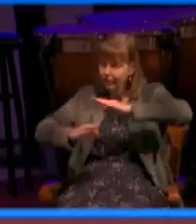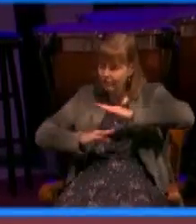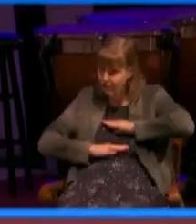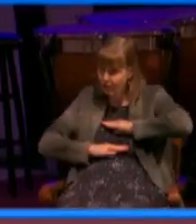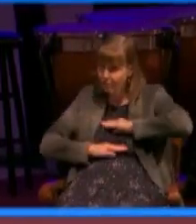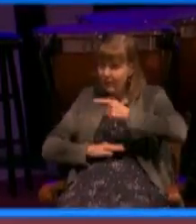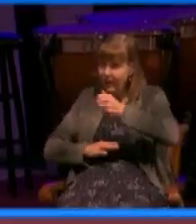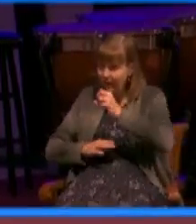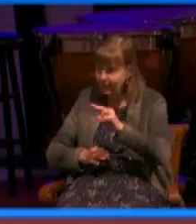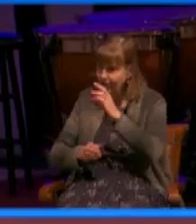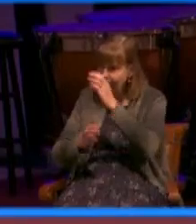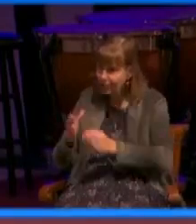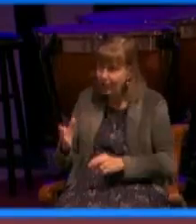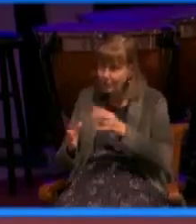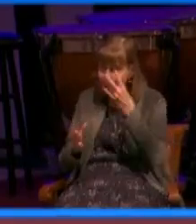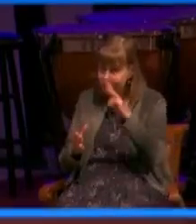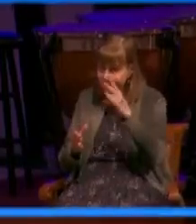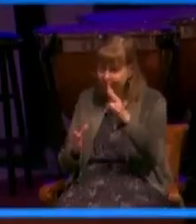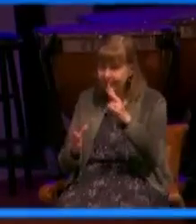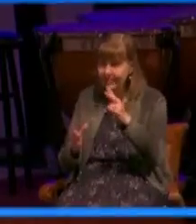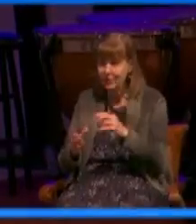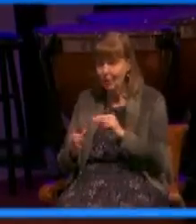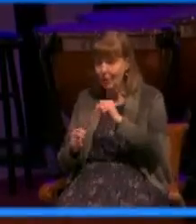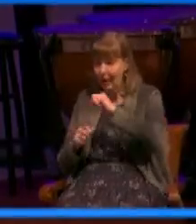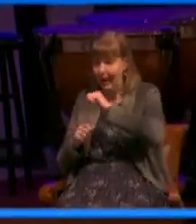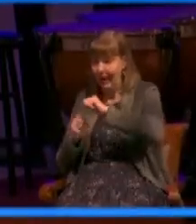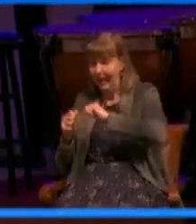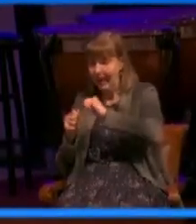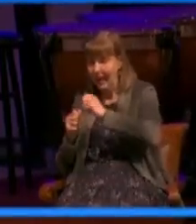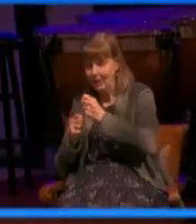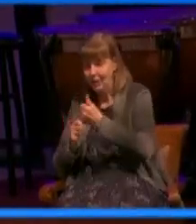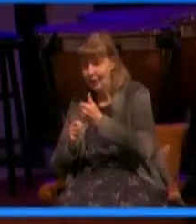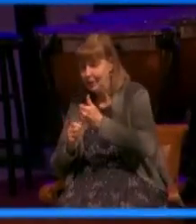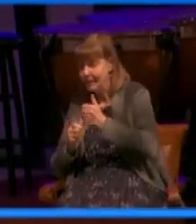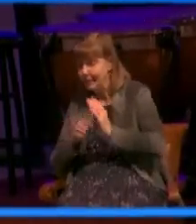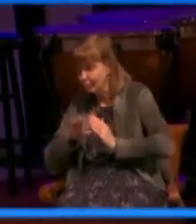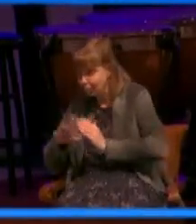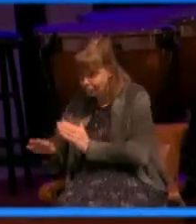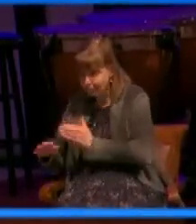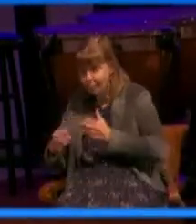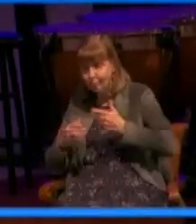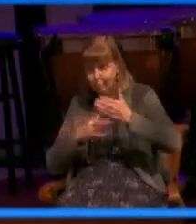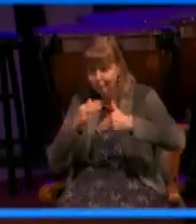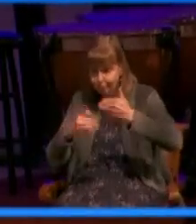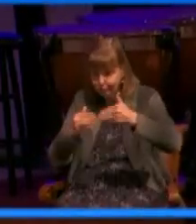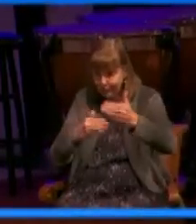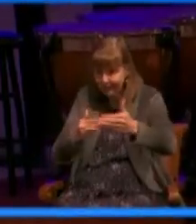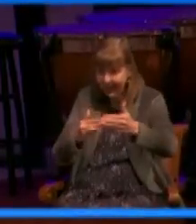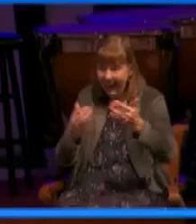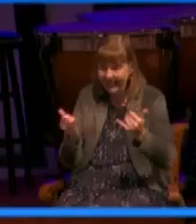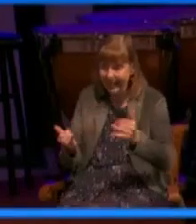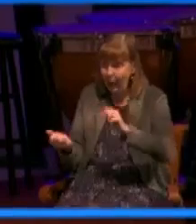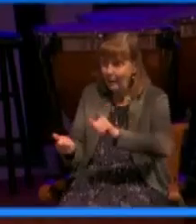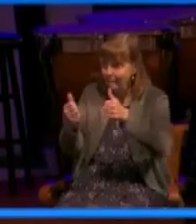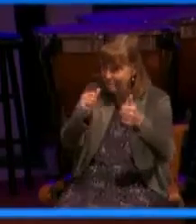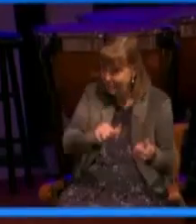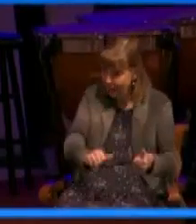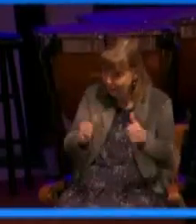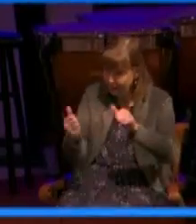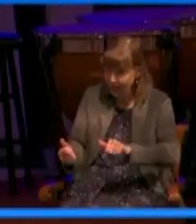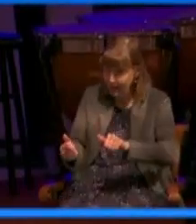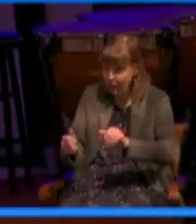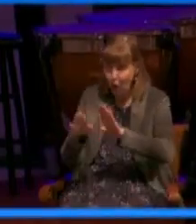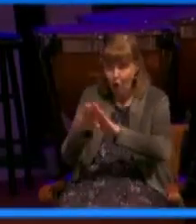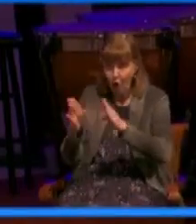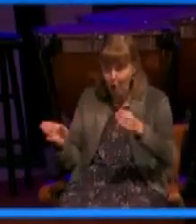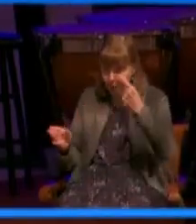from circumcision to baptism. We come to Christ and we are baptized. It's open now, not just to males, but to males